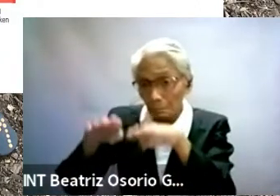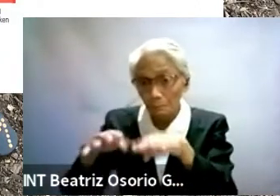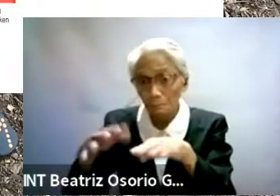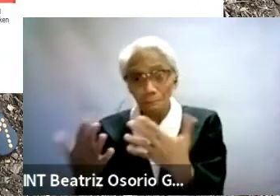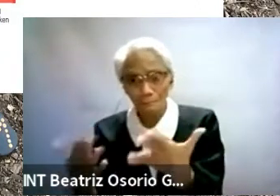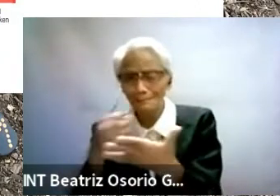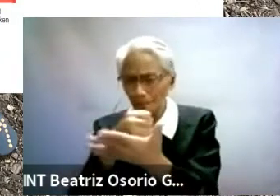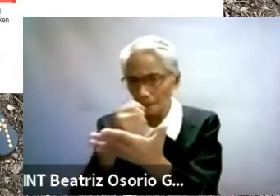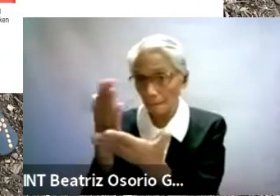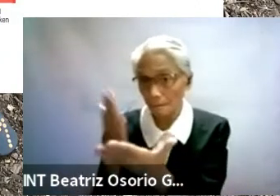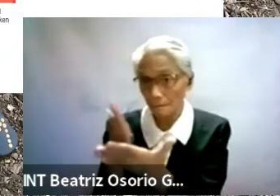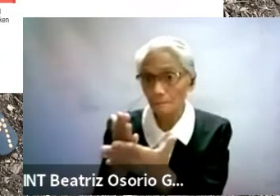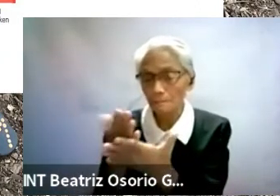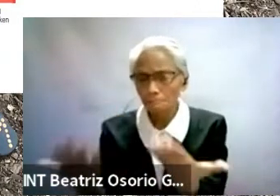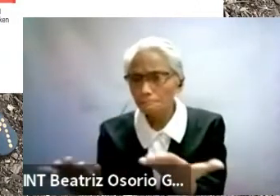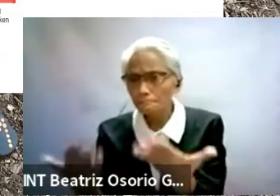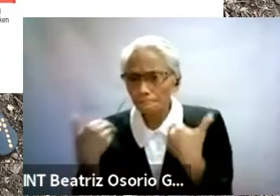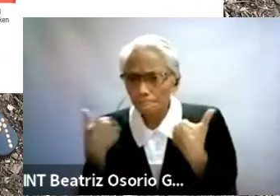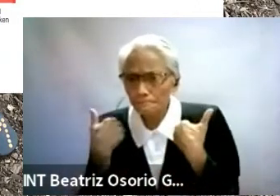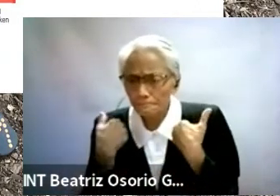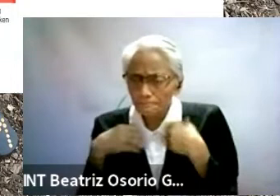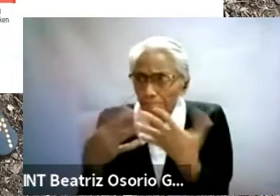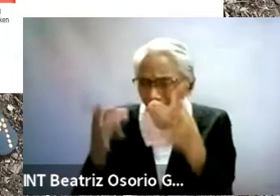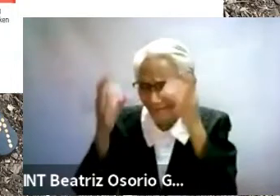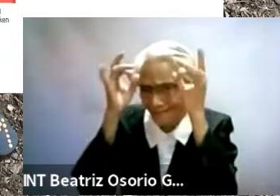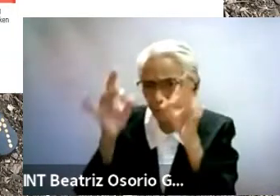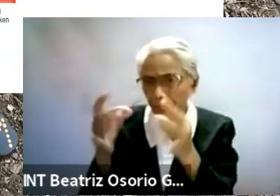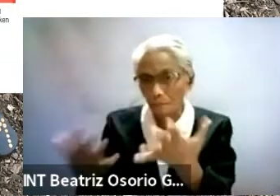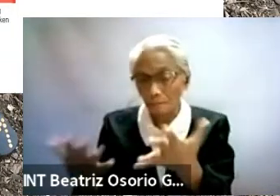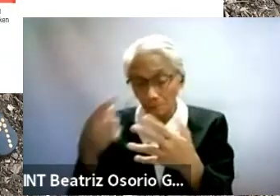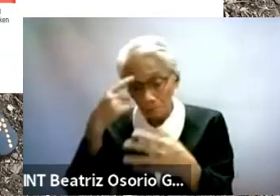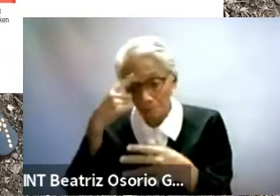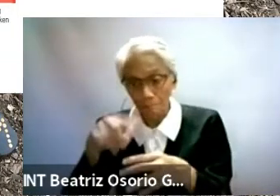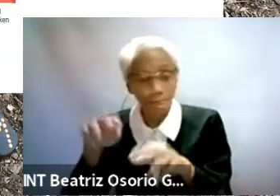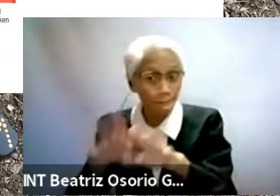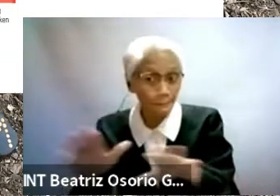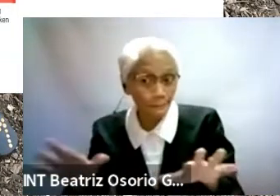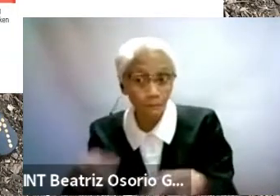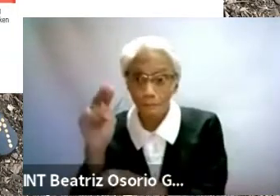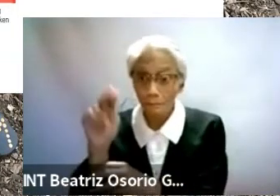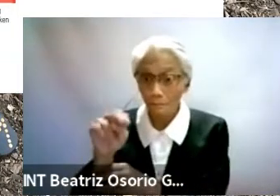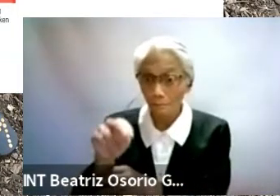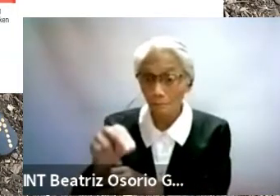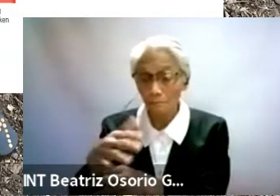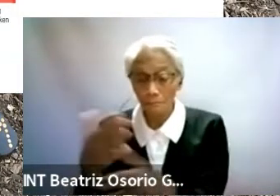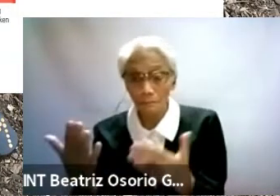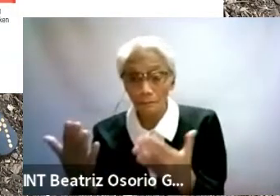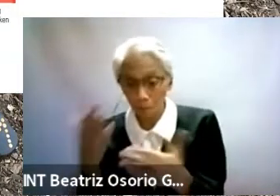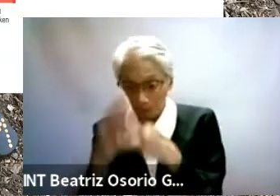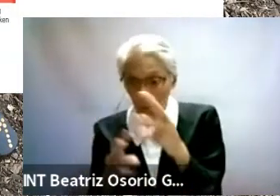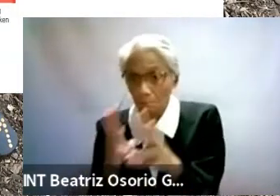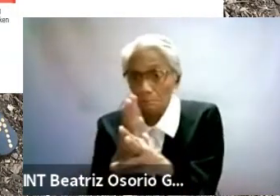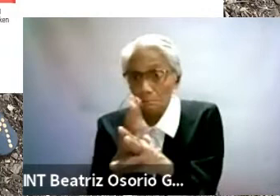some exposure to risk builds resilience, and children will need to grow up and live in the digital world. And